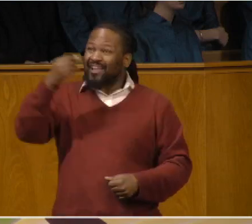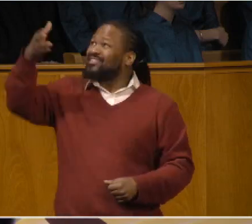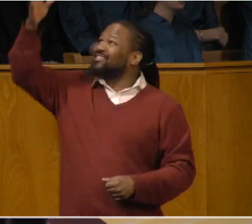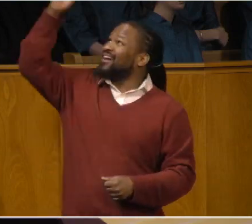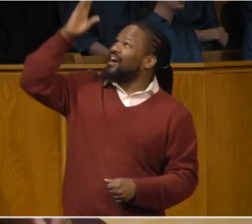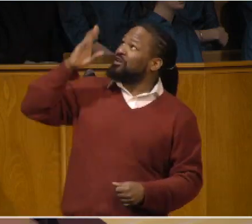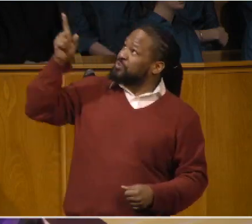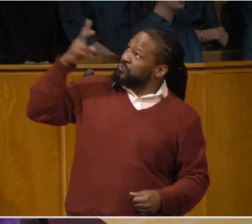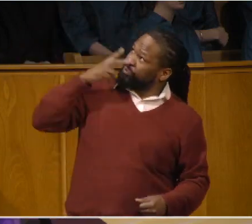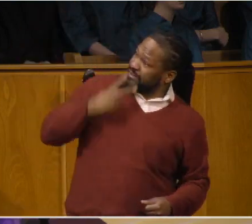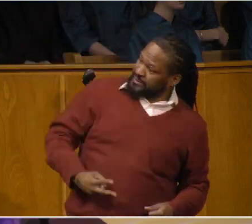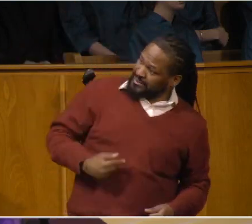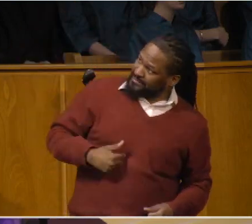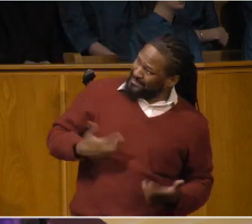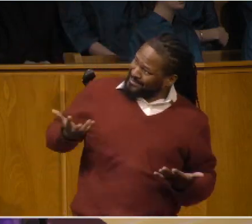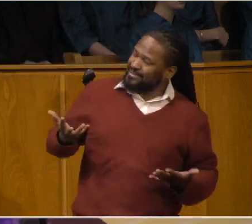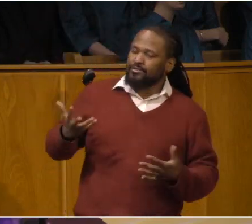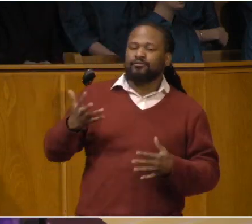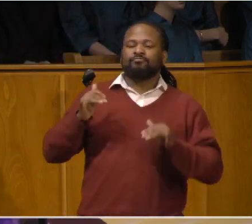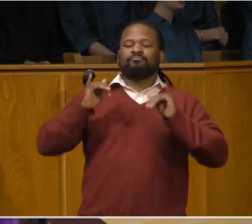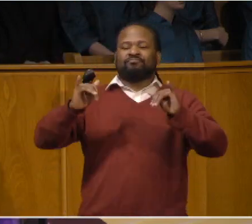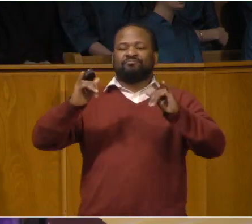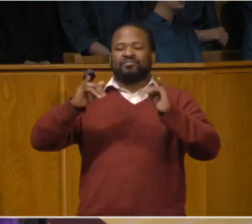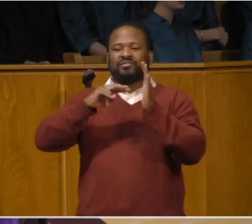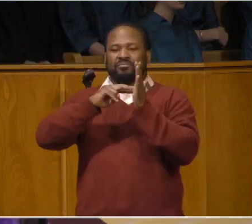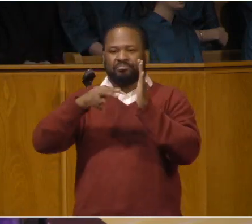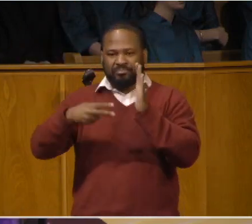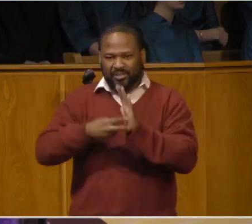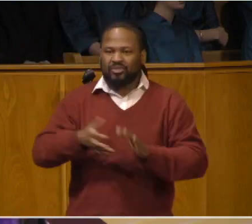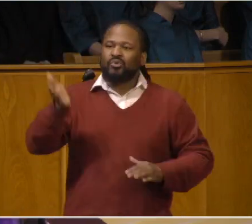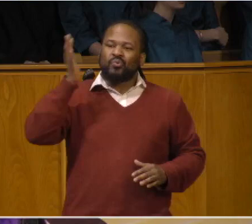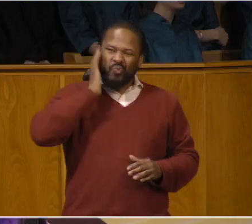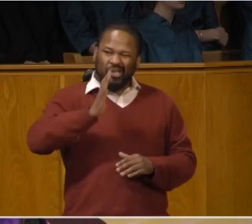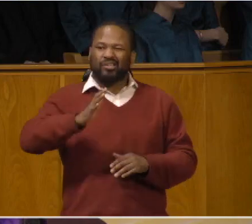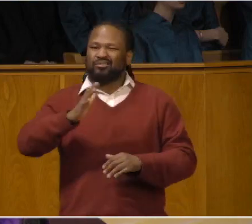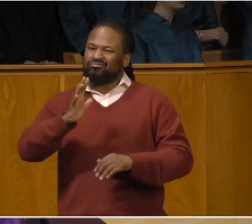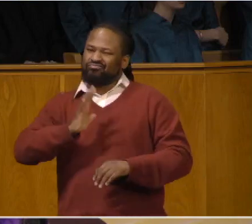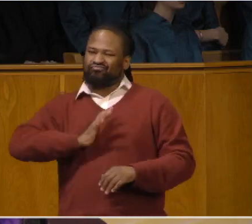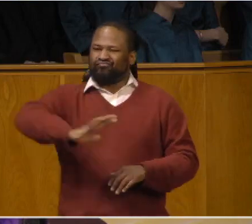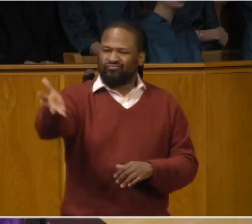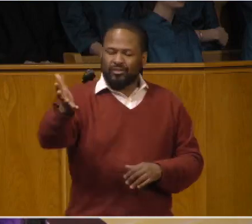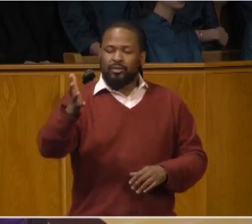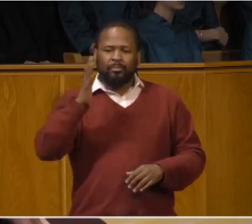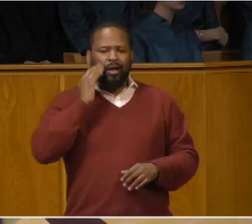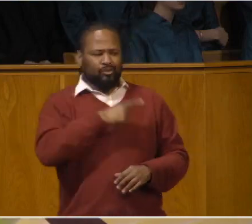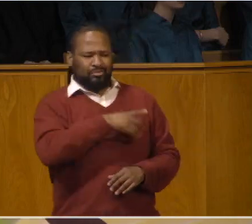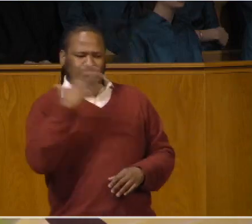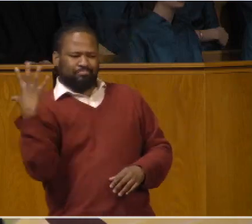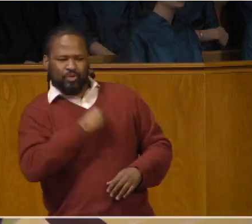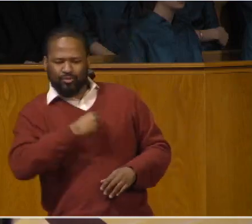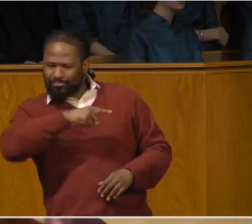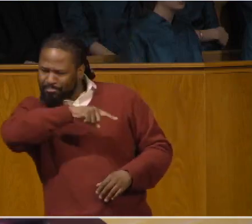sees me lets me know that there is beauty for ashes, for you are a beautiful black man.